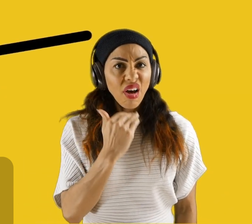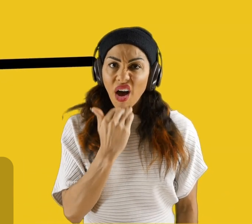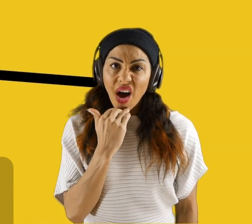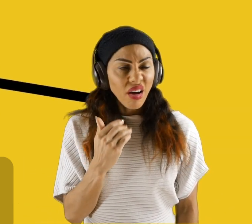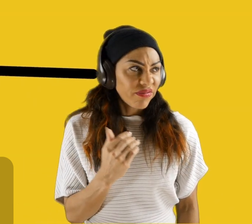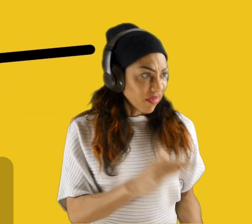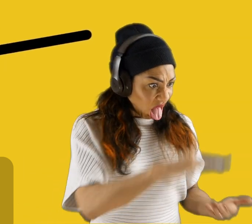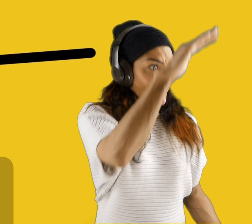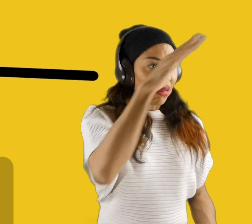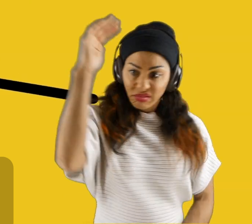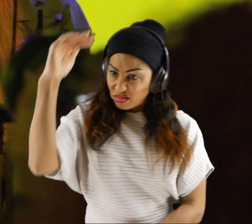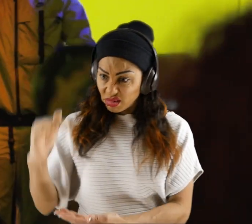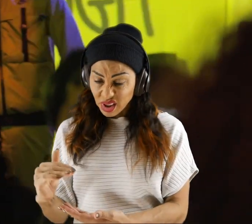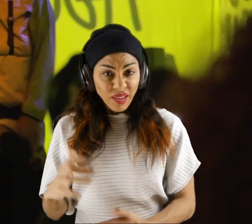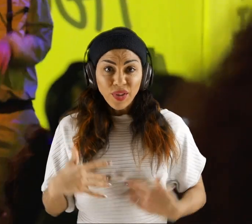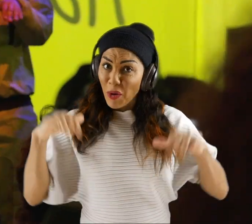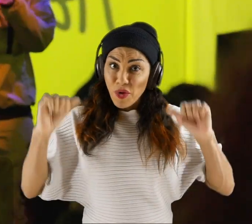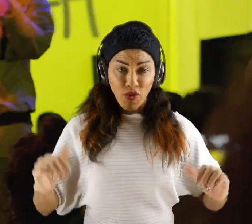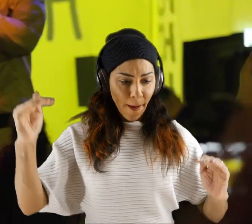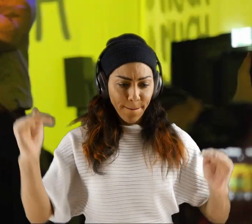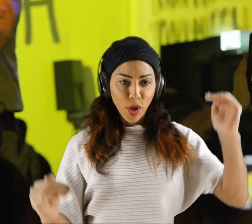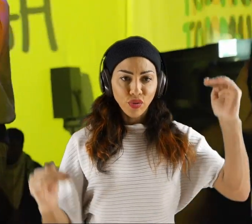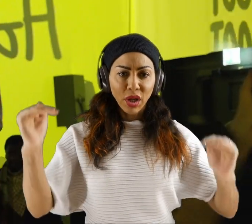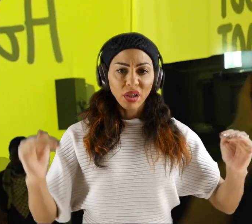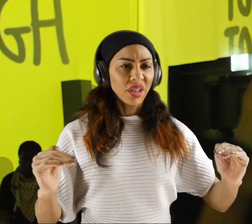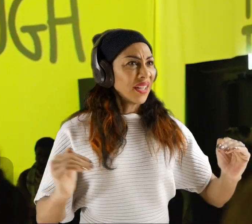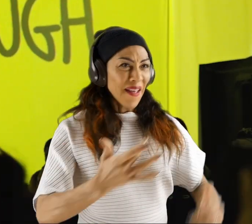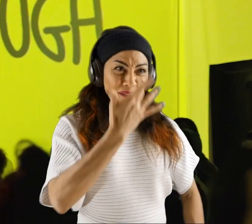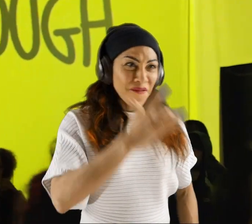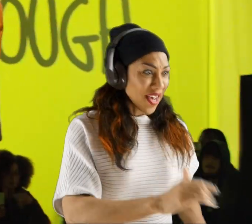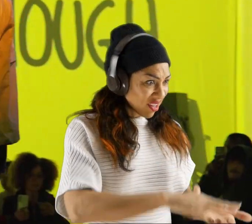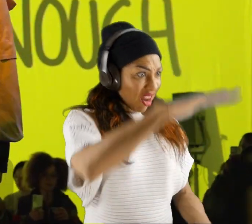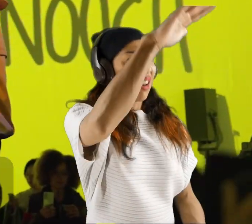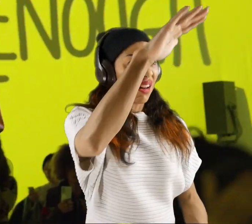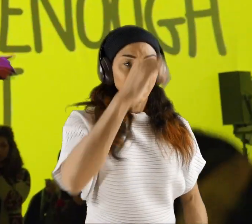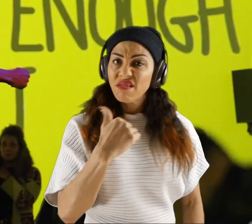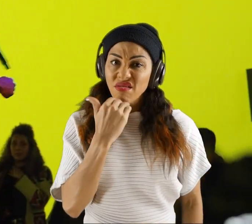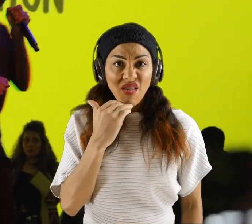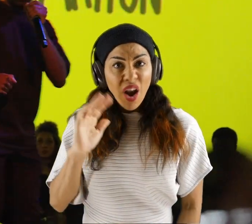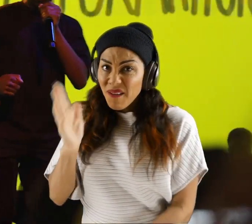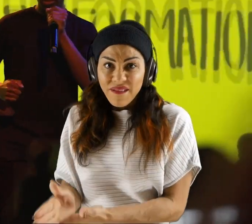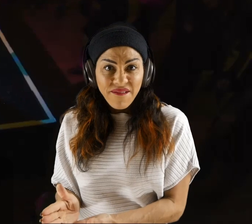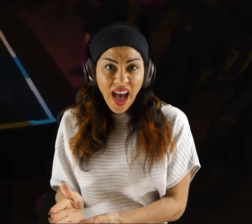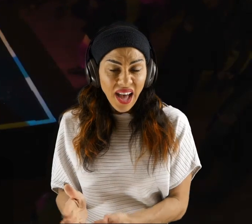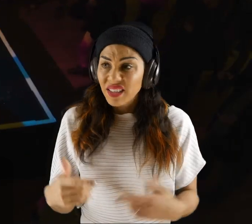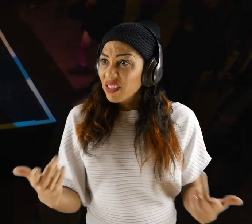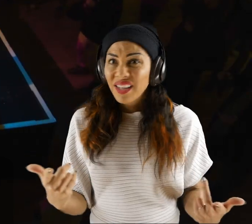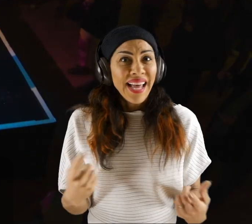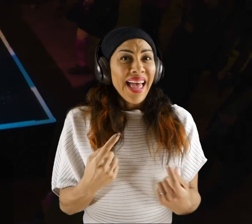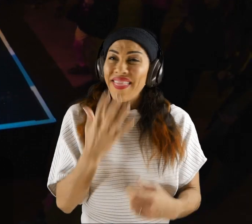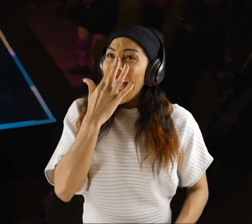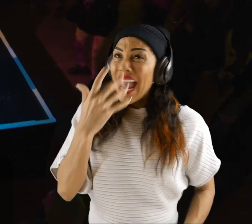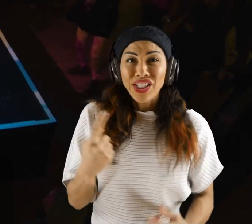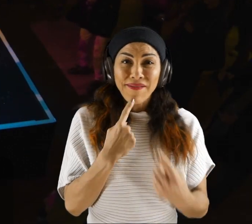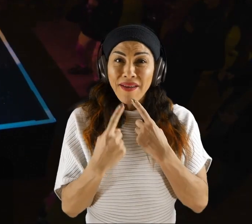this, not enough that. And if you don't feel right, moderate that. I said too much fiction, not enough fact. Too much fiction, not enough fact. We're living in an age where information